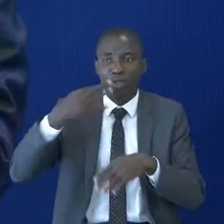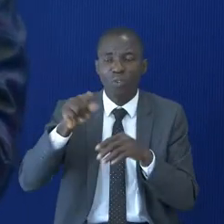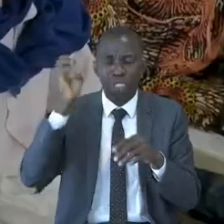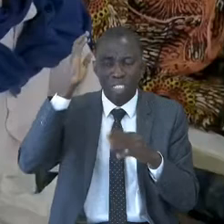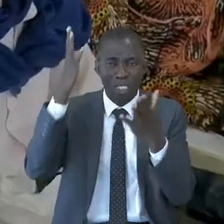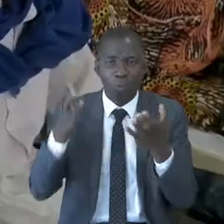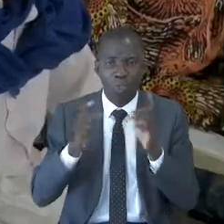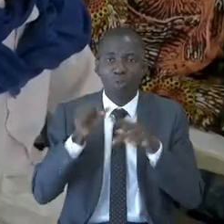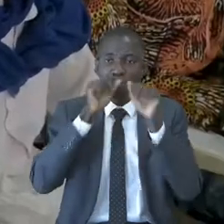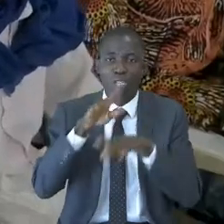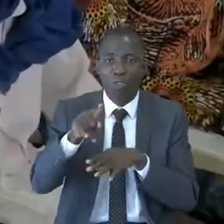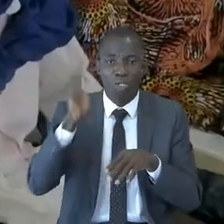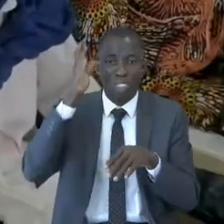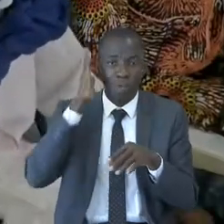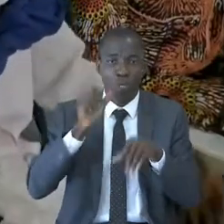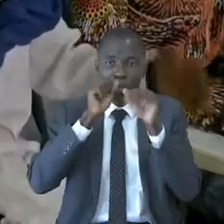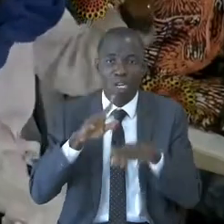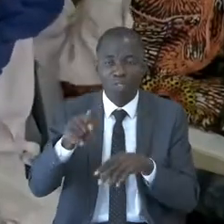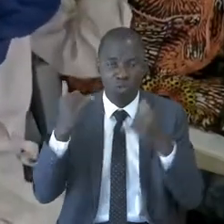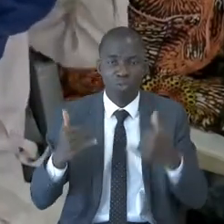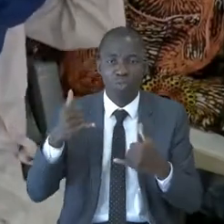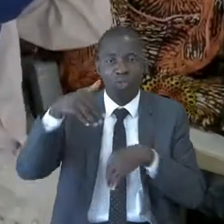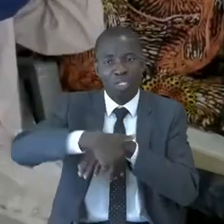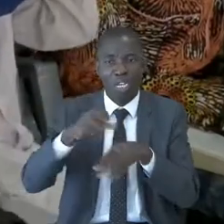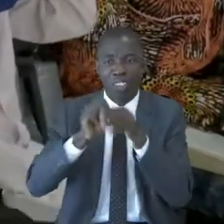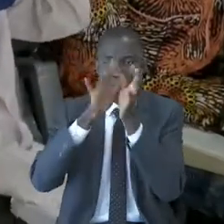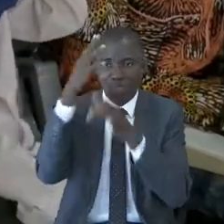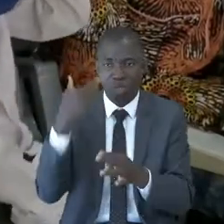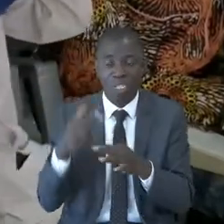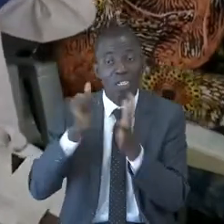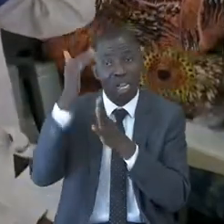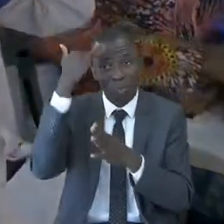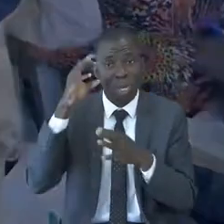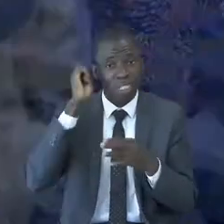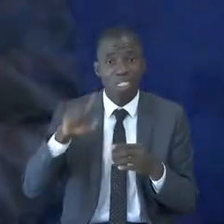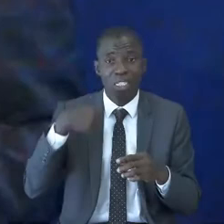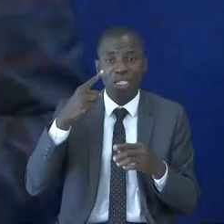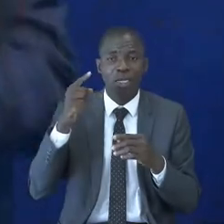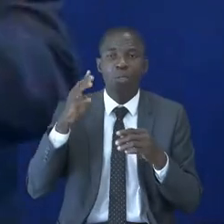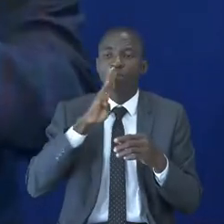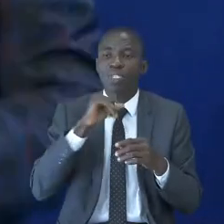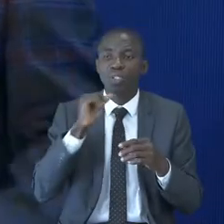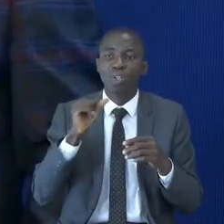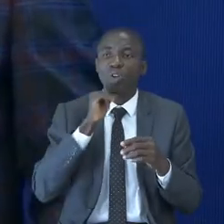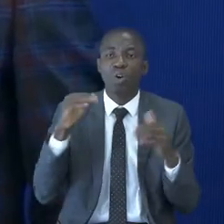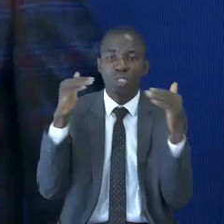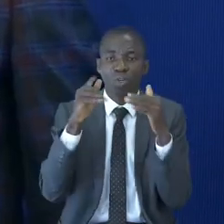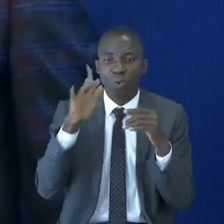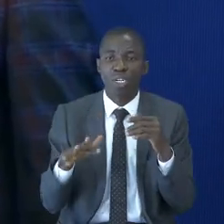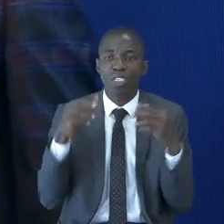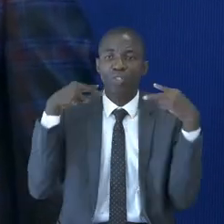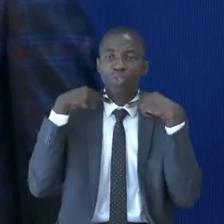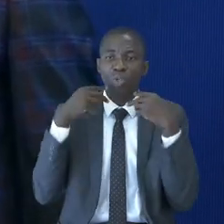tonight. That's why he says, be not unequally yoked together with unbelievers. For